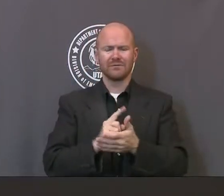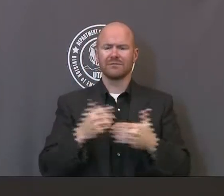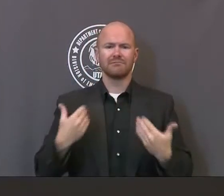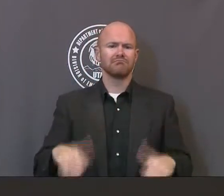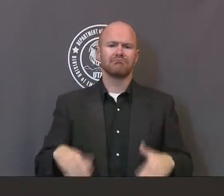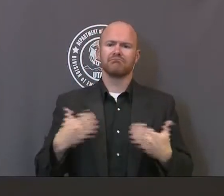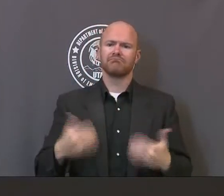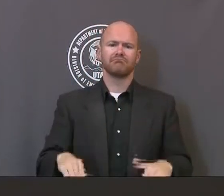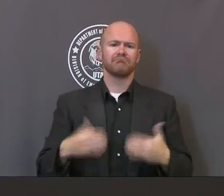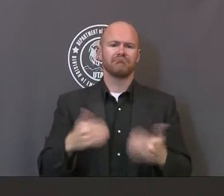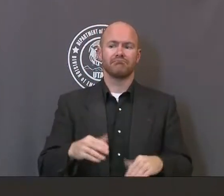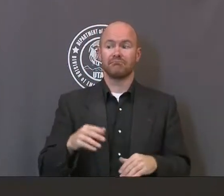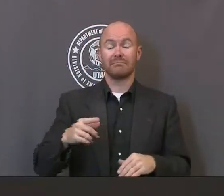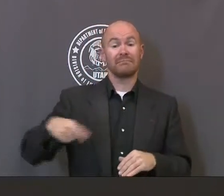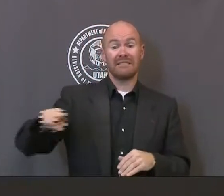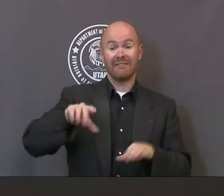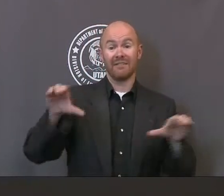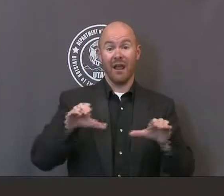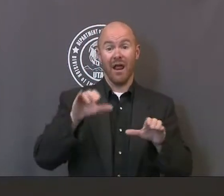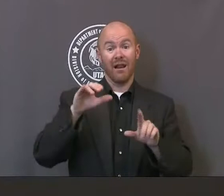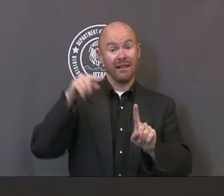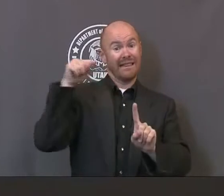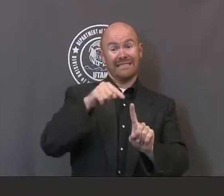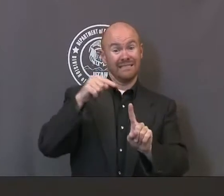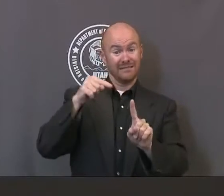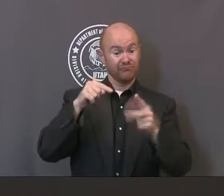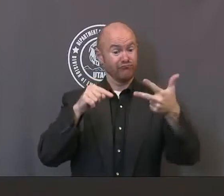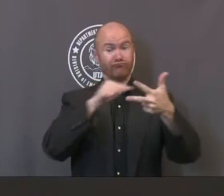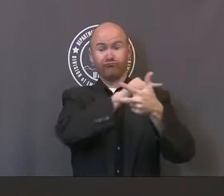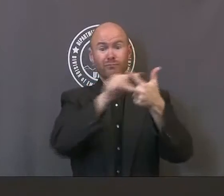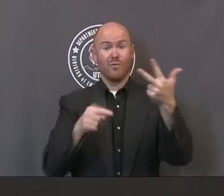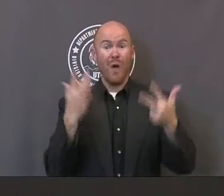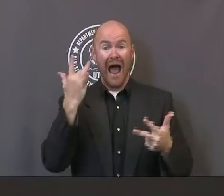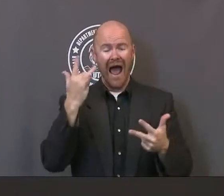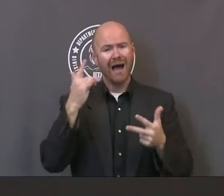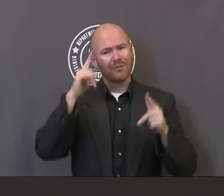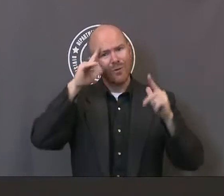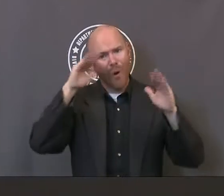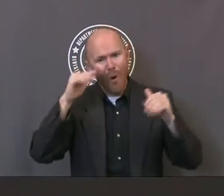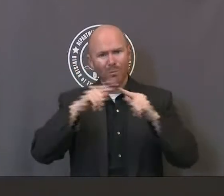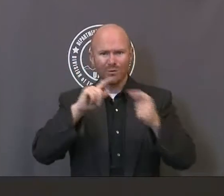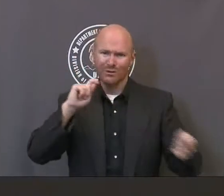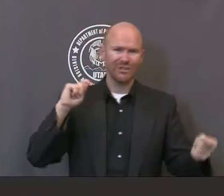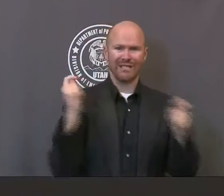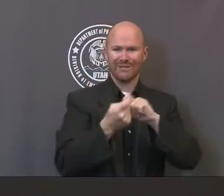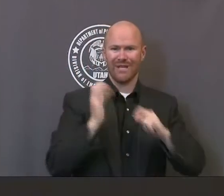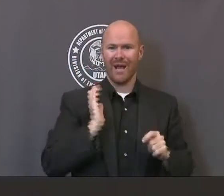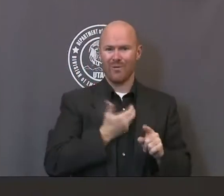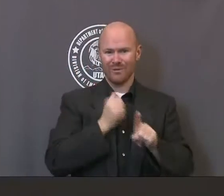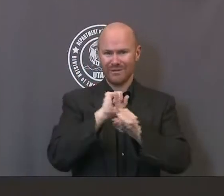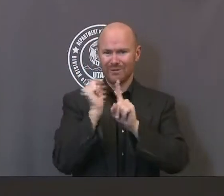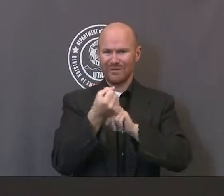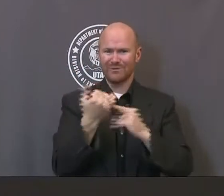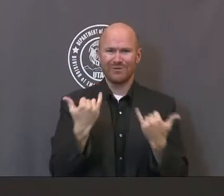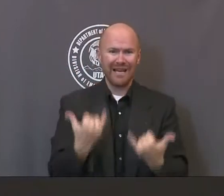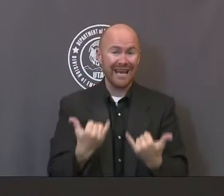with great hope to change the circumstances that are around us, and I'm confident that that will happen. It's a comprehensive,